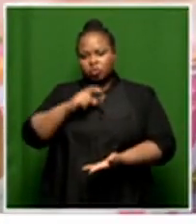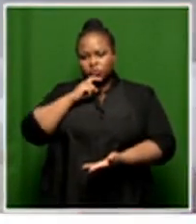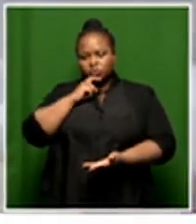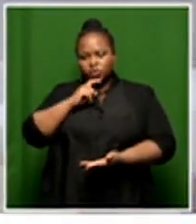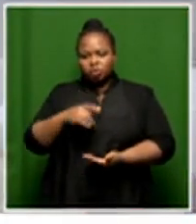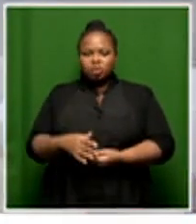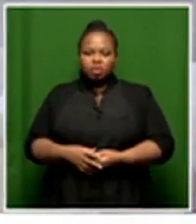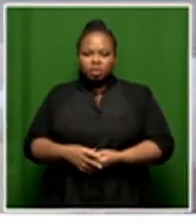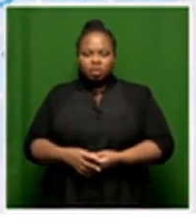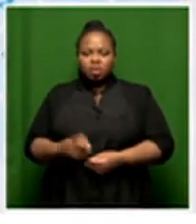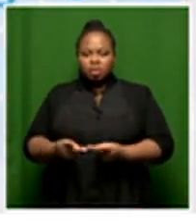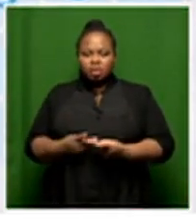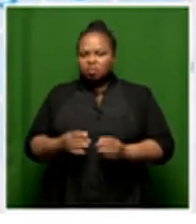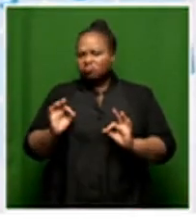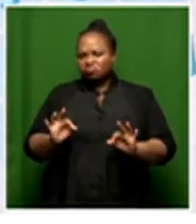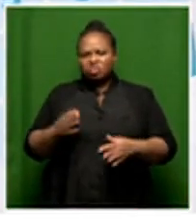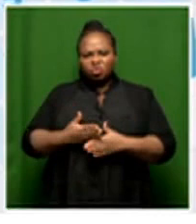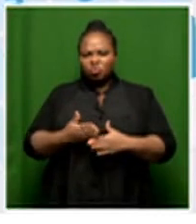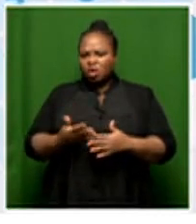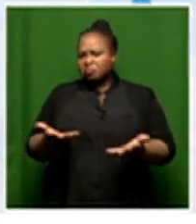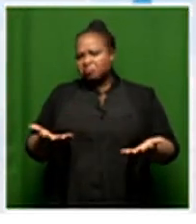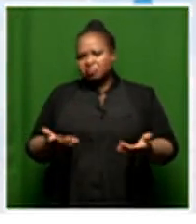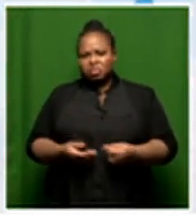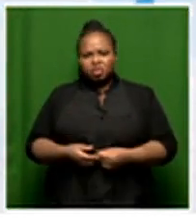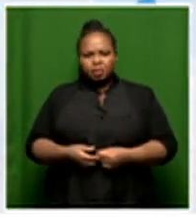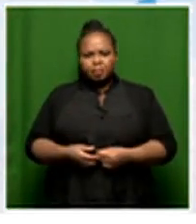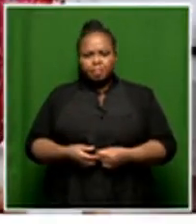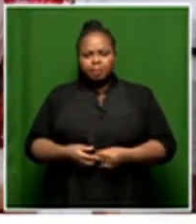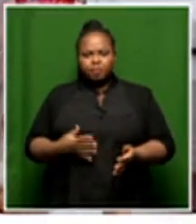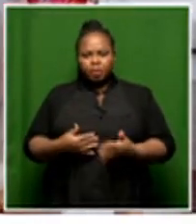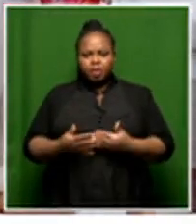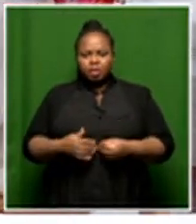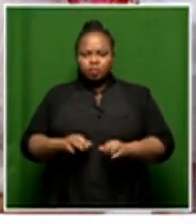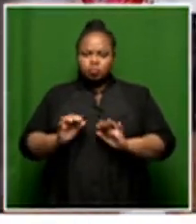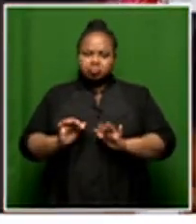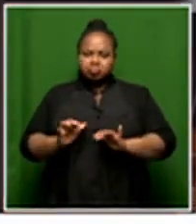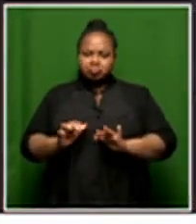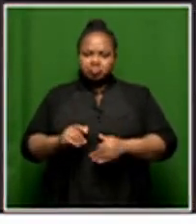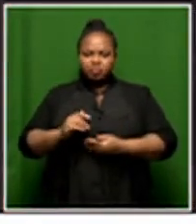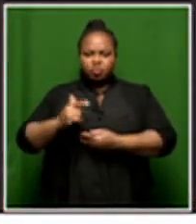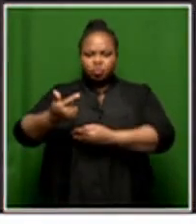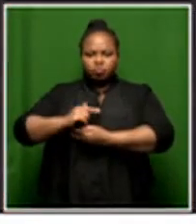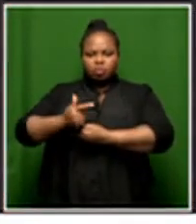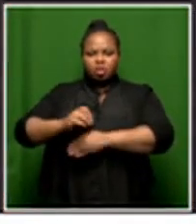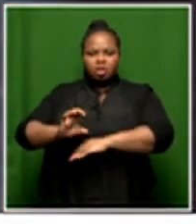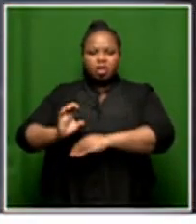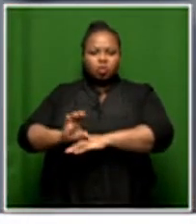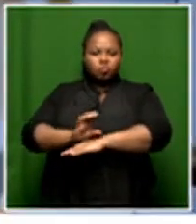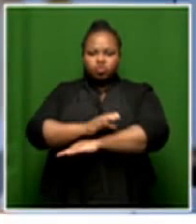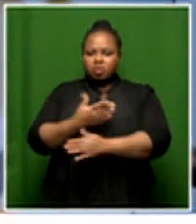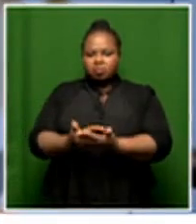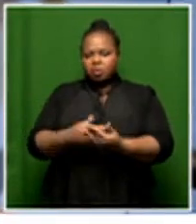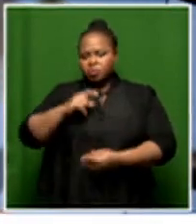iPad, and then it is perfectly functional on a desktop or laptop as well. On our